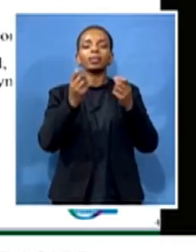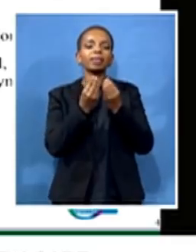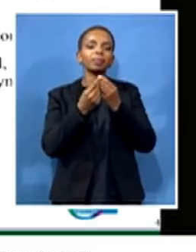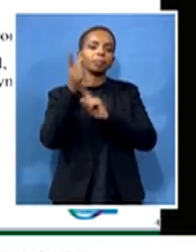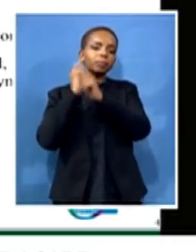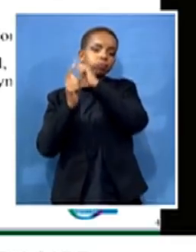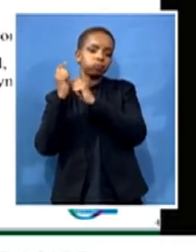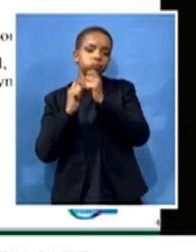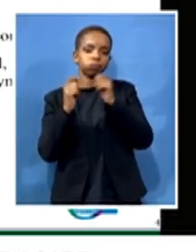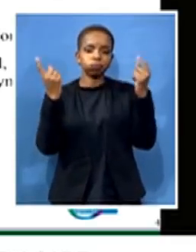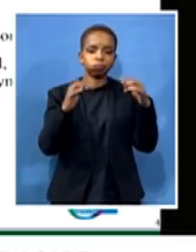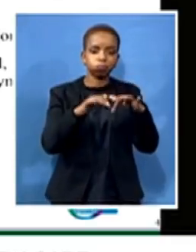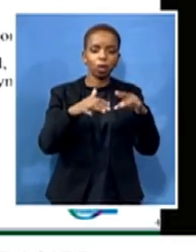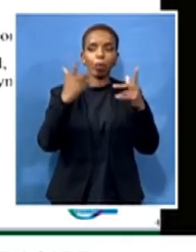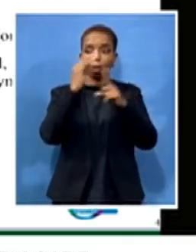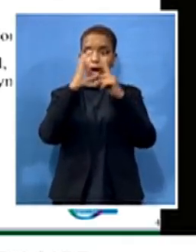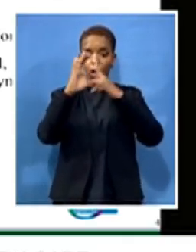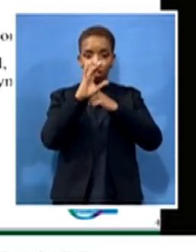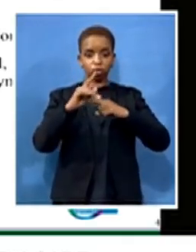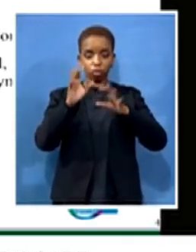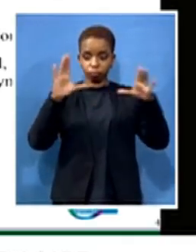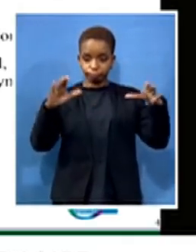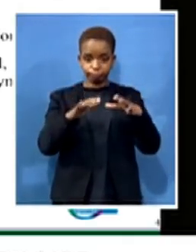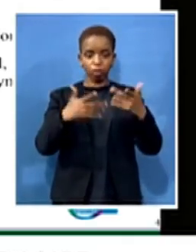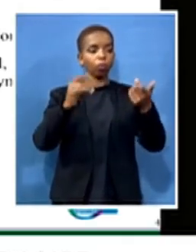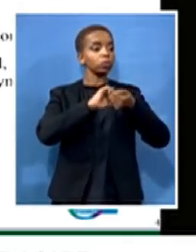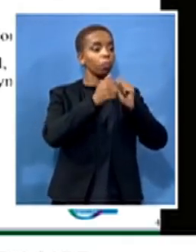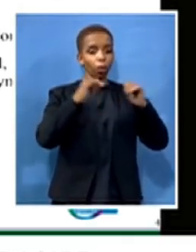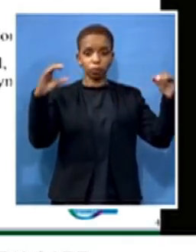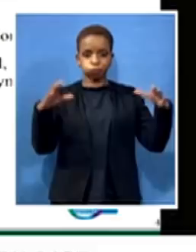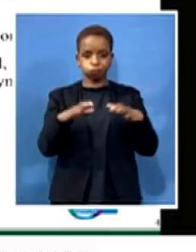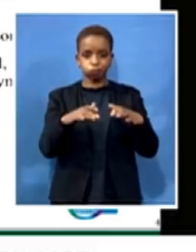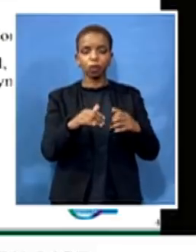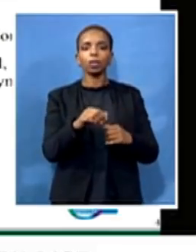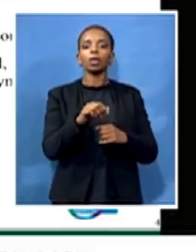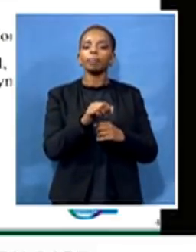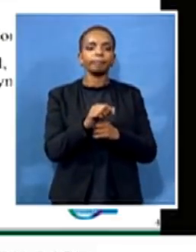course, the consultation around reorganizing religious